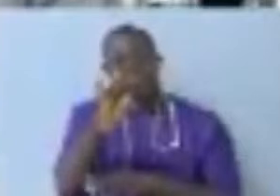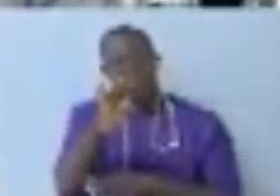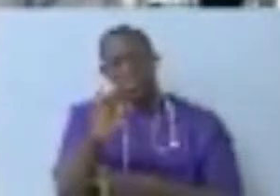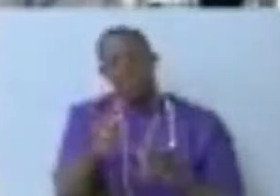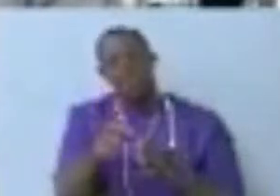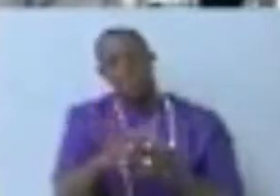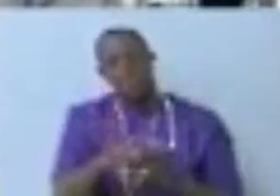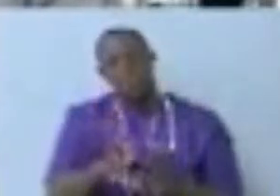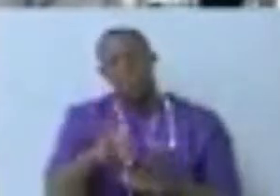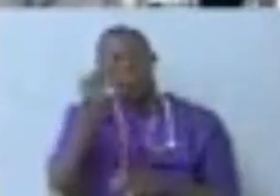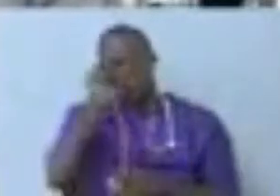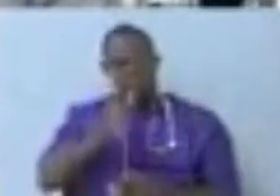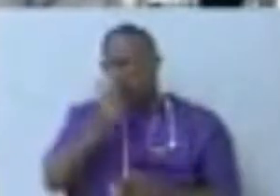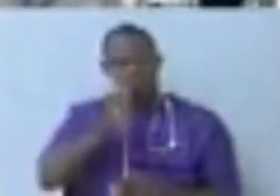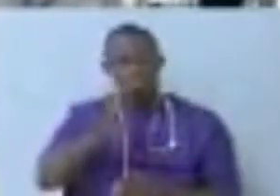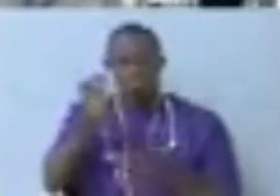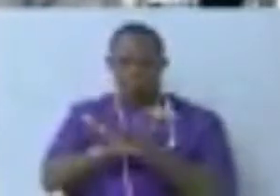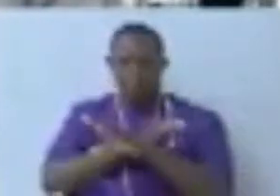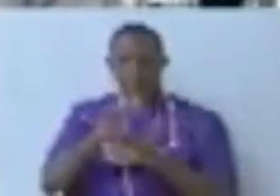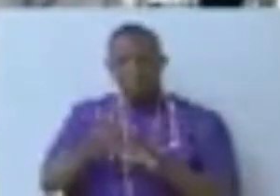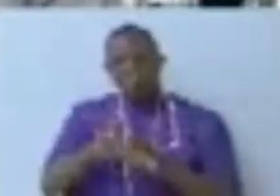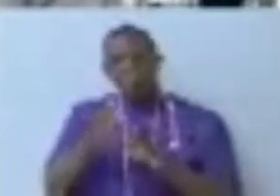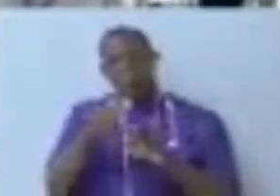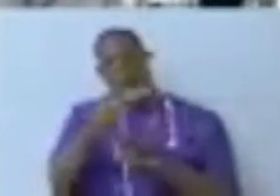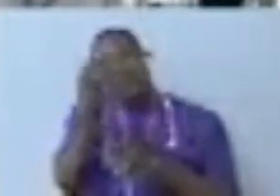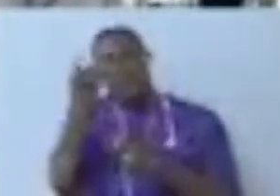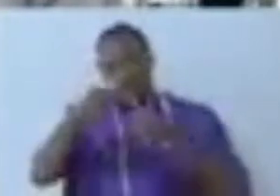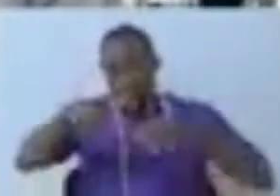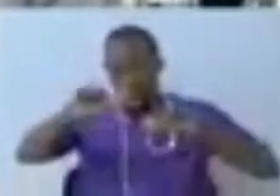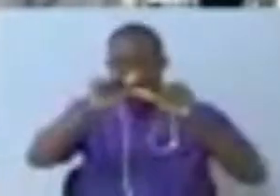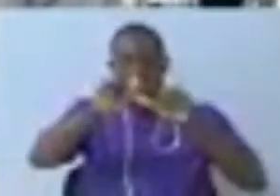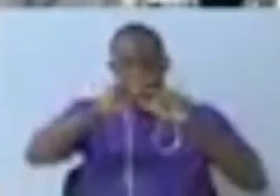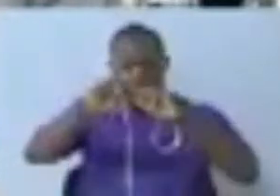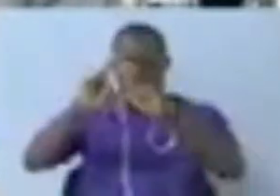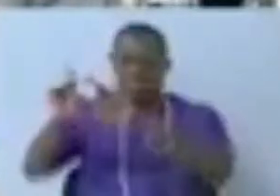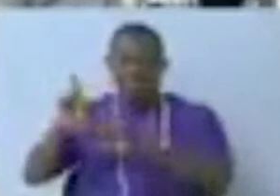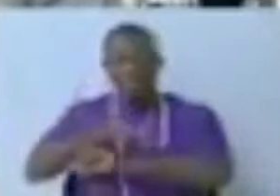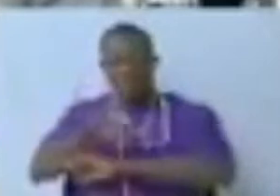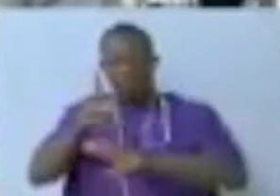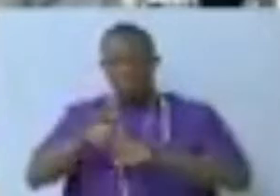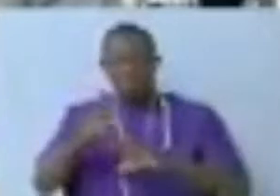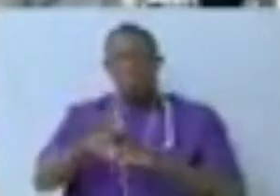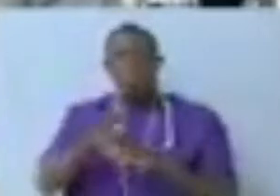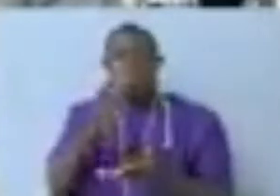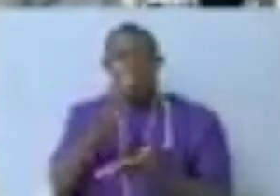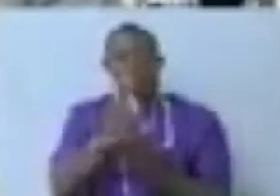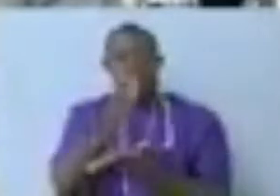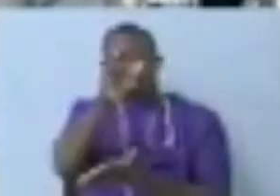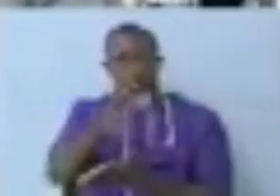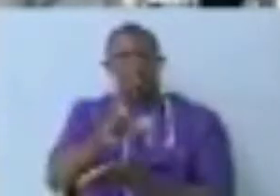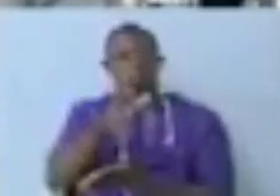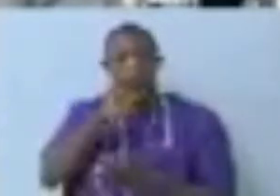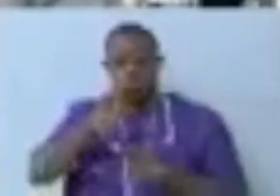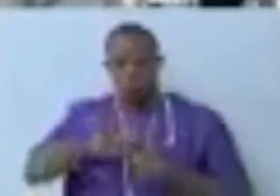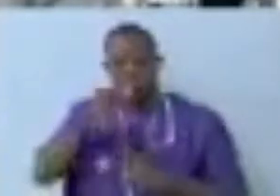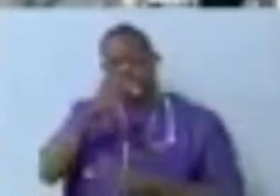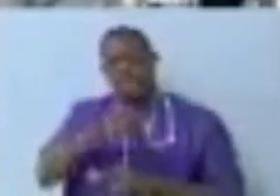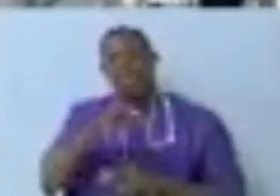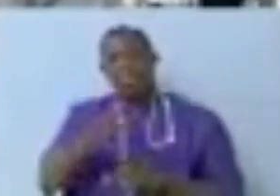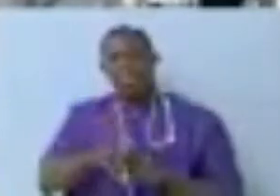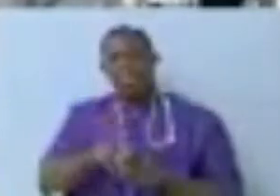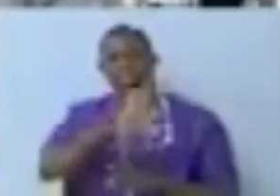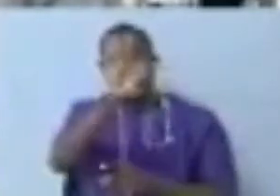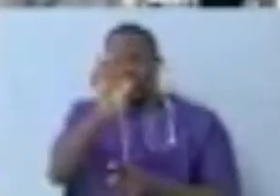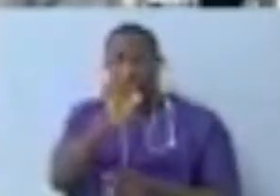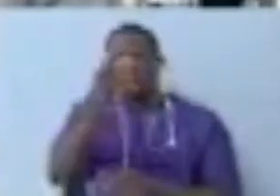we have used it in a few areas here and there. The witness appearing today is very close to